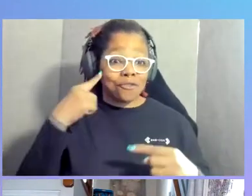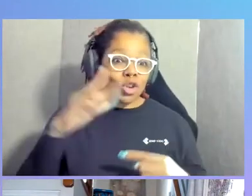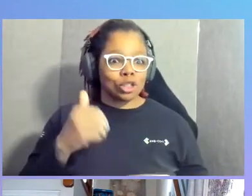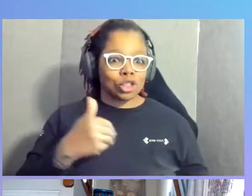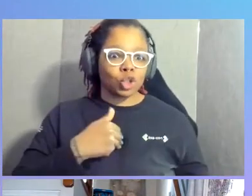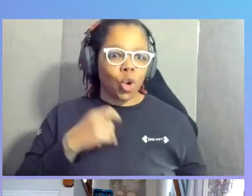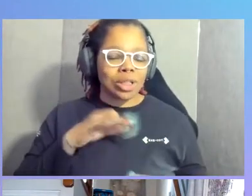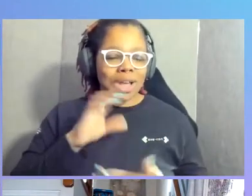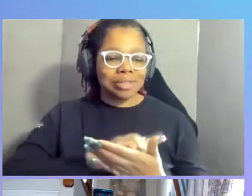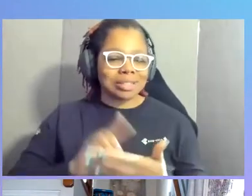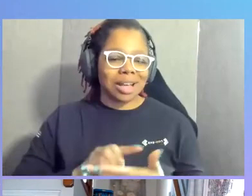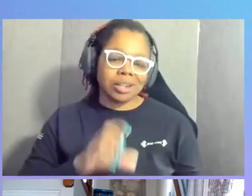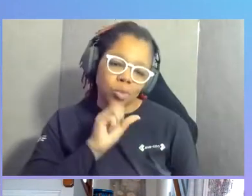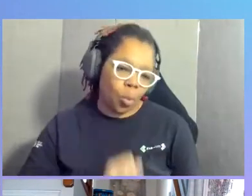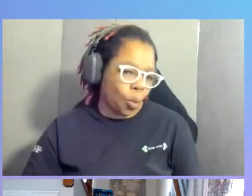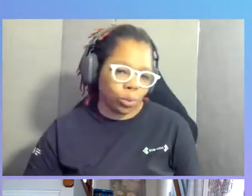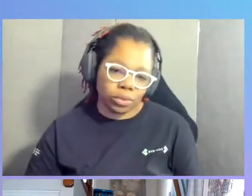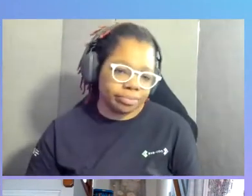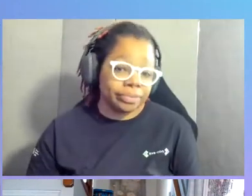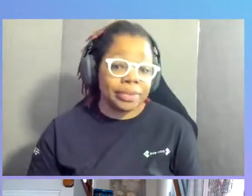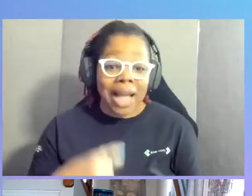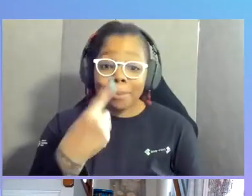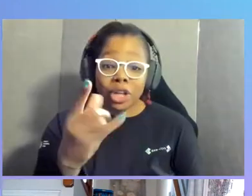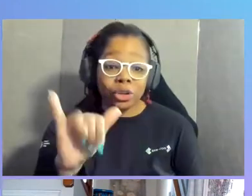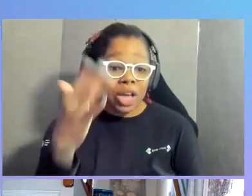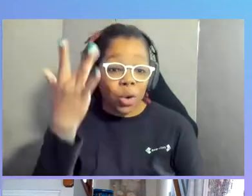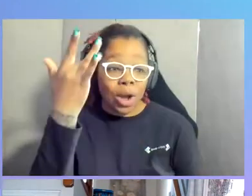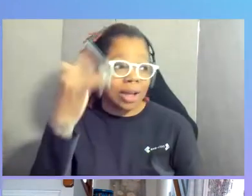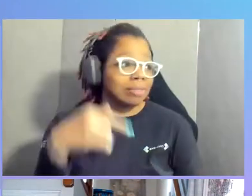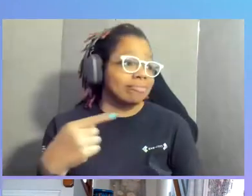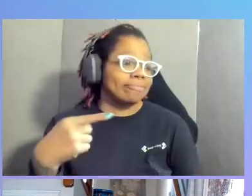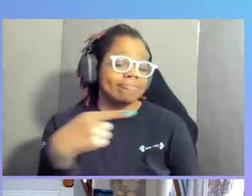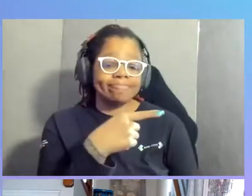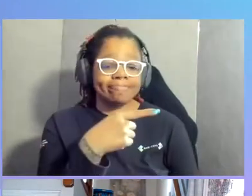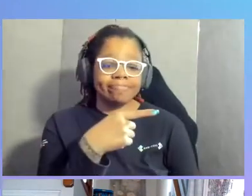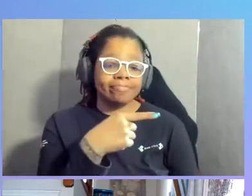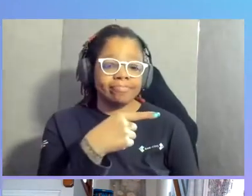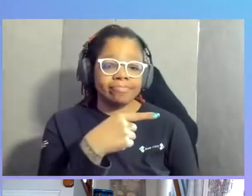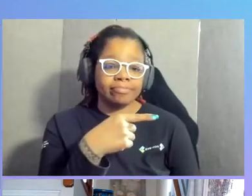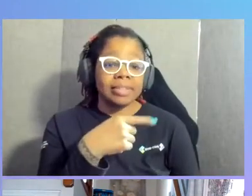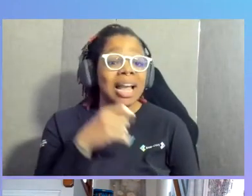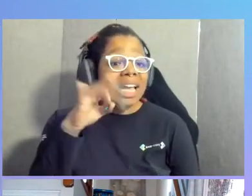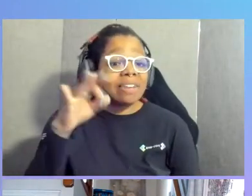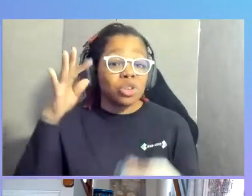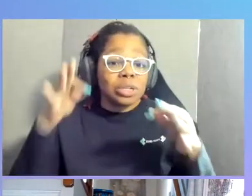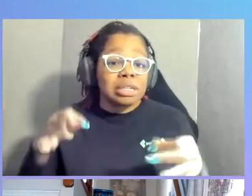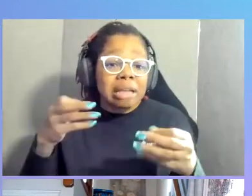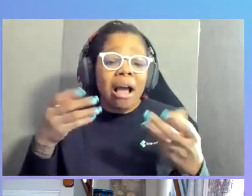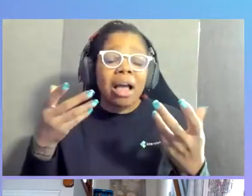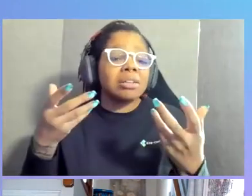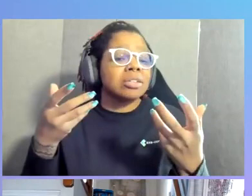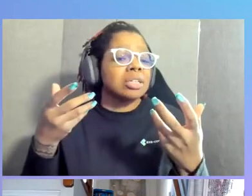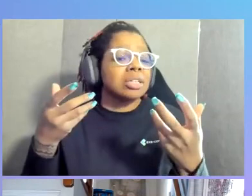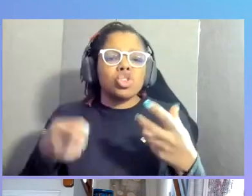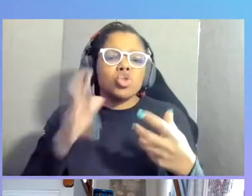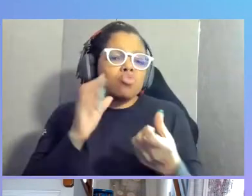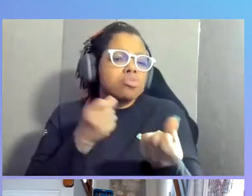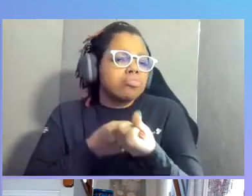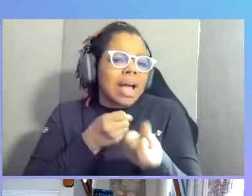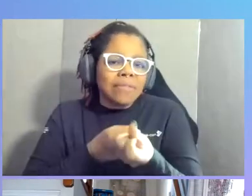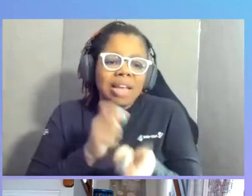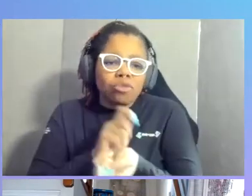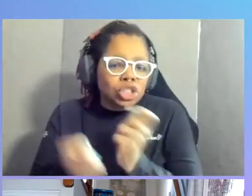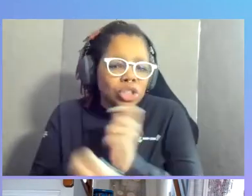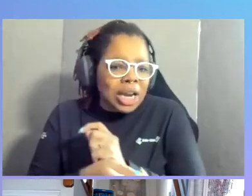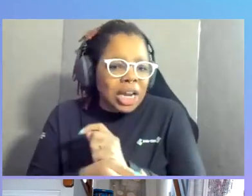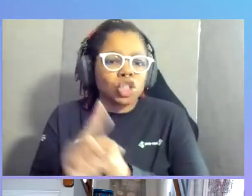design is very old. And I tell you that because of this. If you decide to take the mantle, if you decide you are going to advocate for change